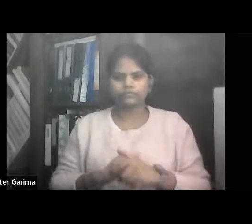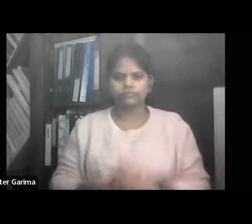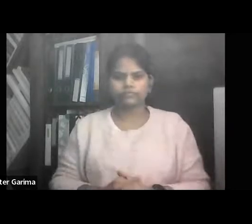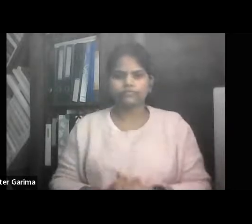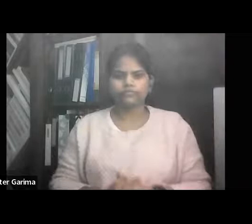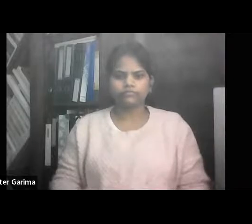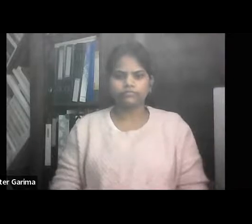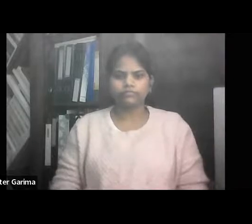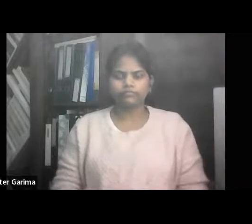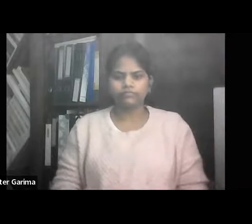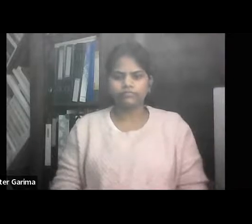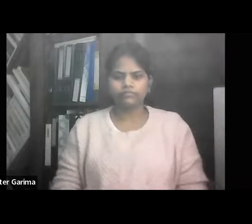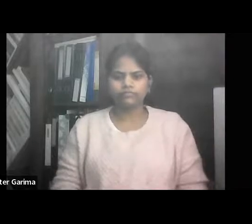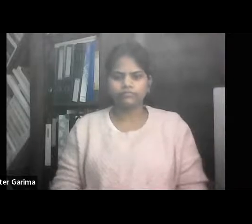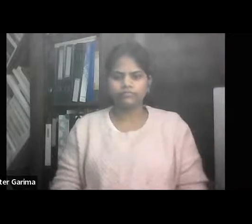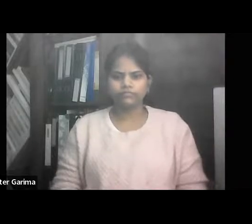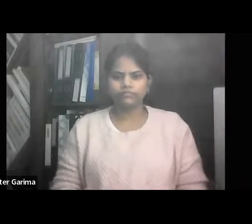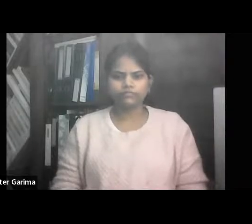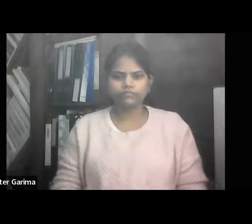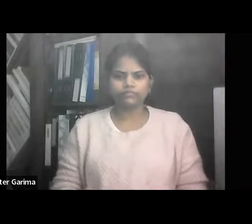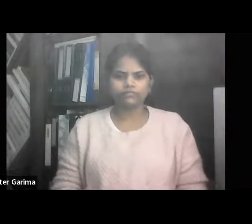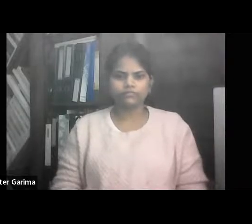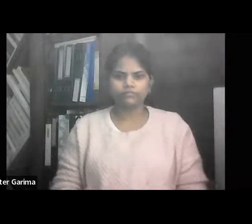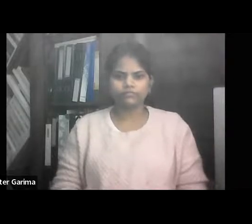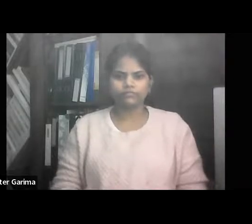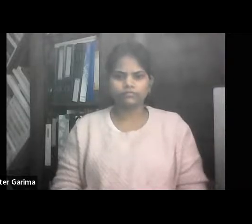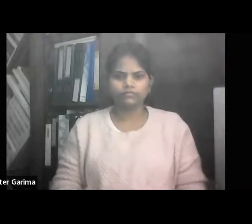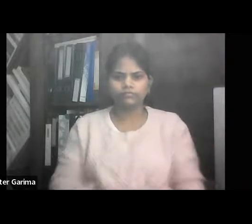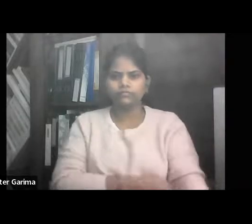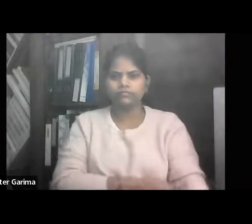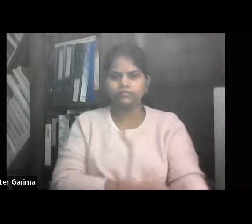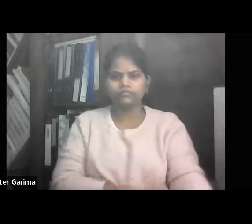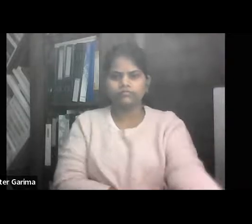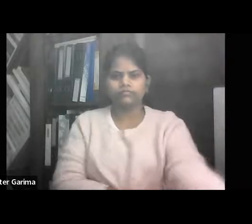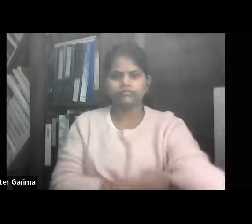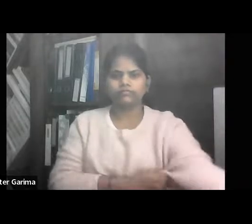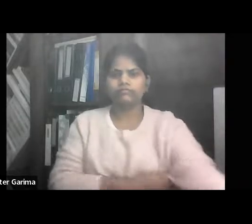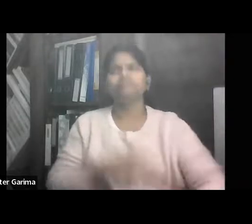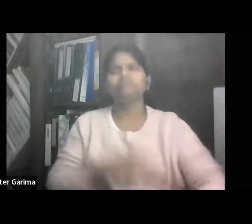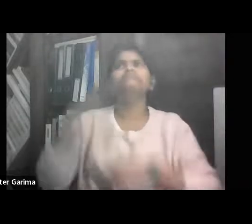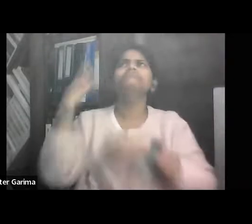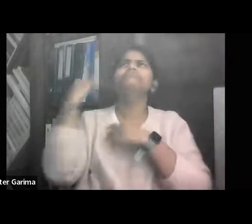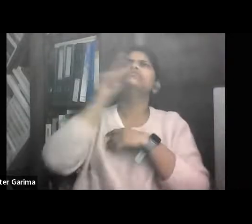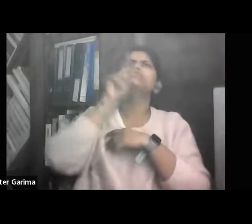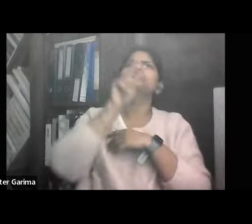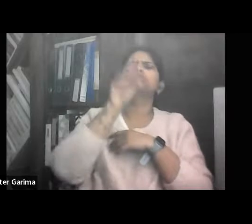this was a very this was in 2011,